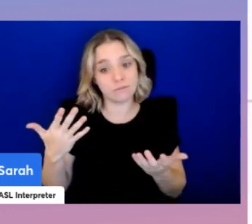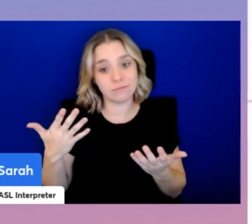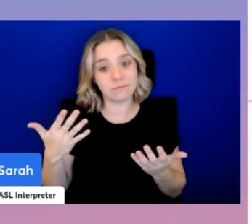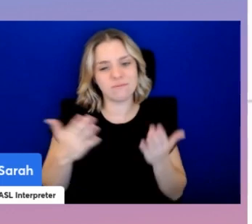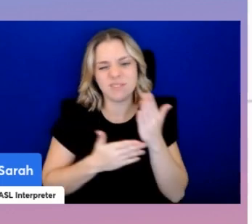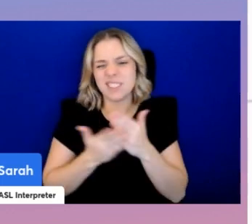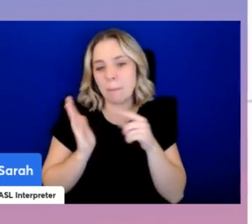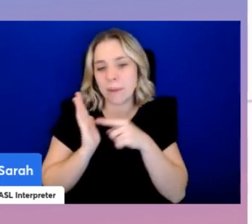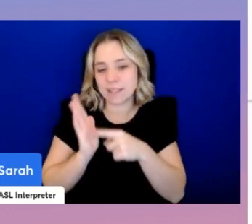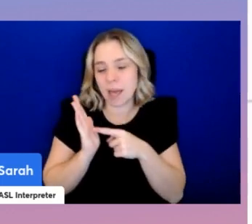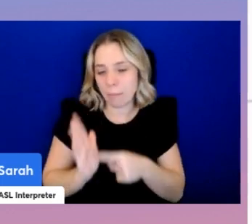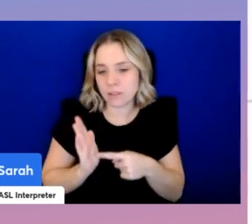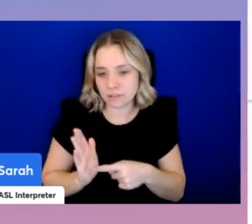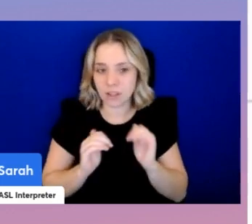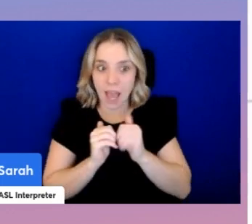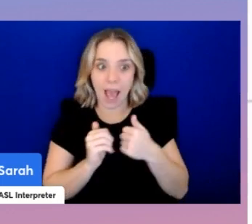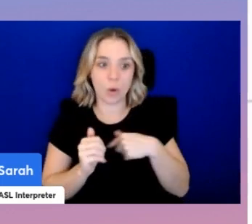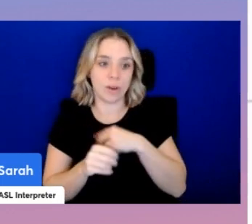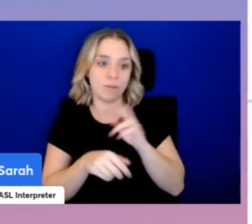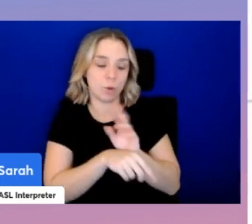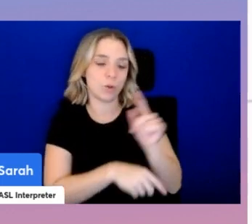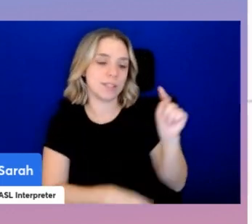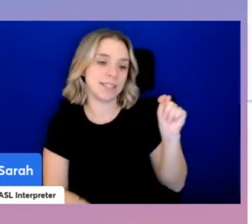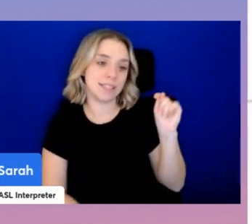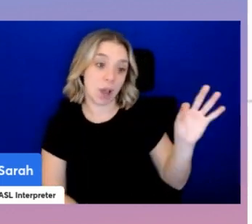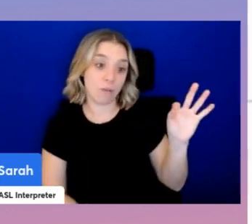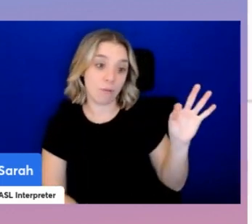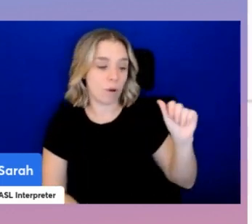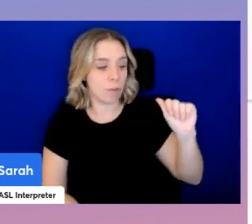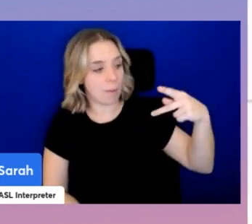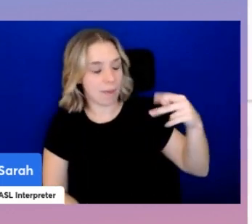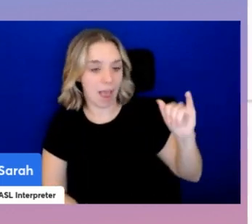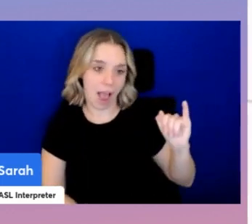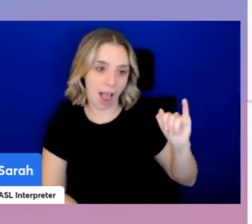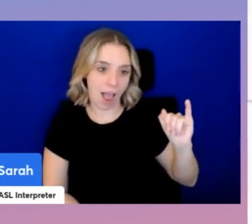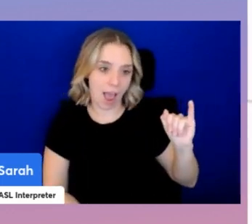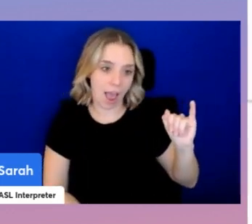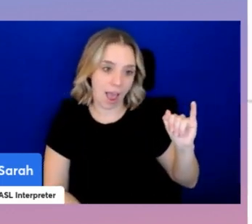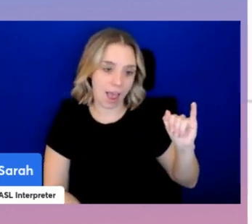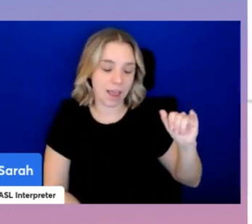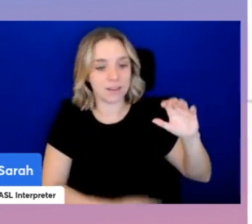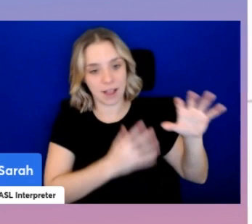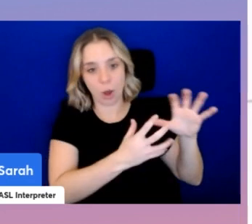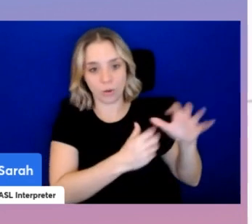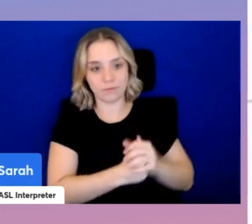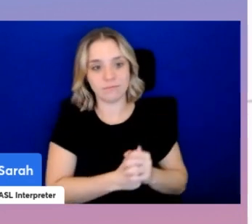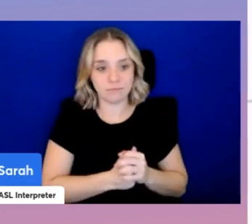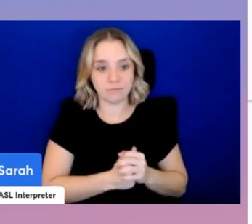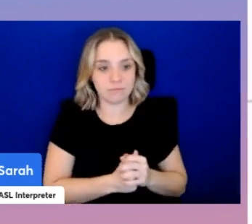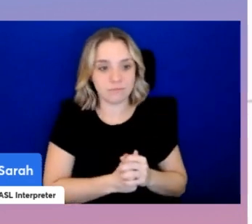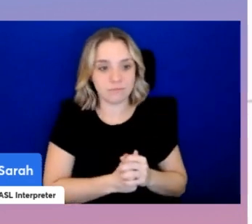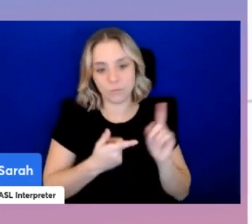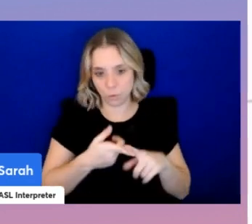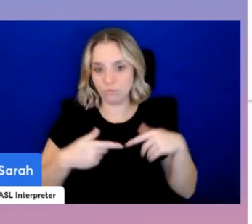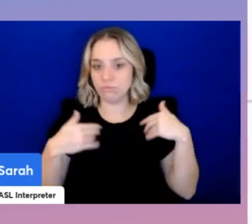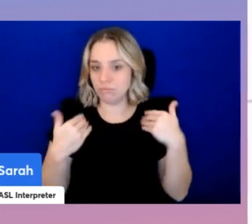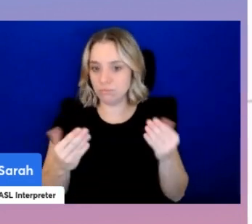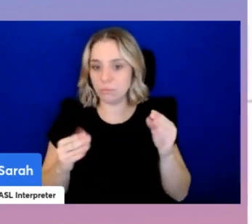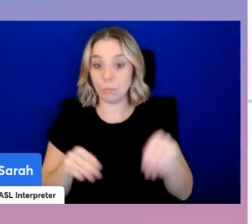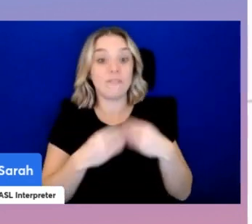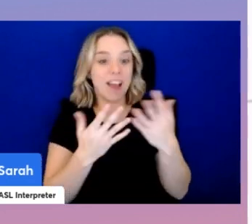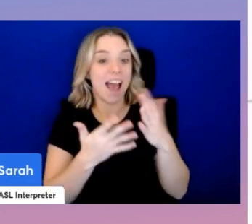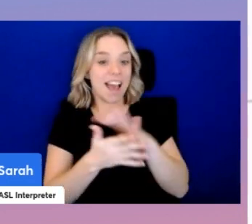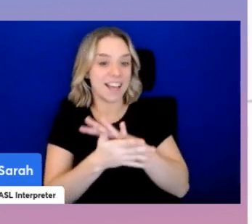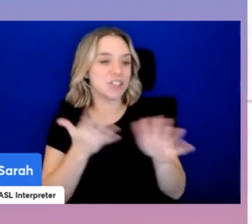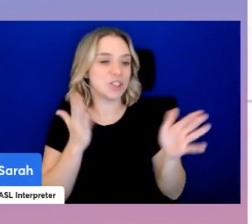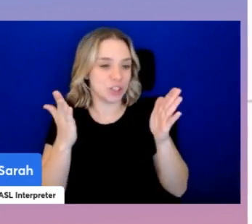some examples of how we've used the Terraform API, Terraform Cloud API, in order to provide these services